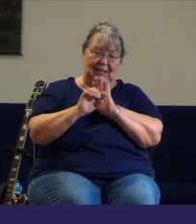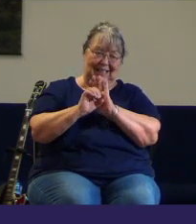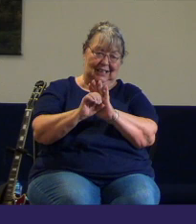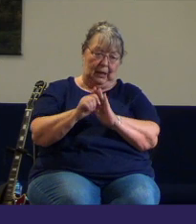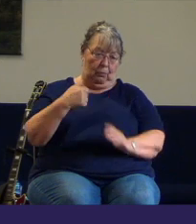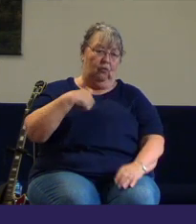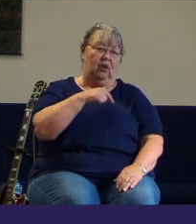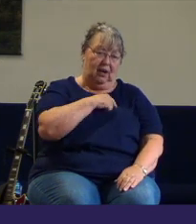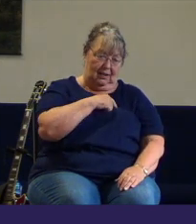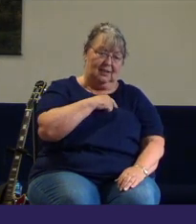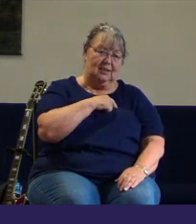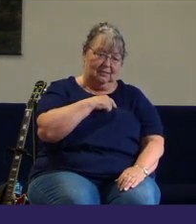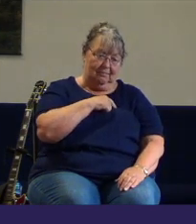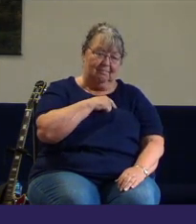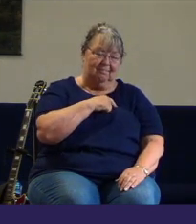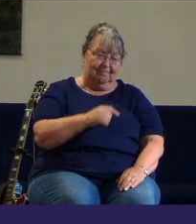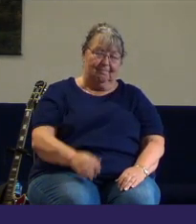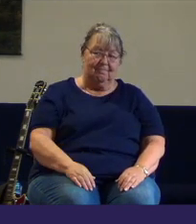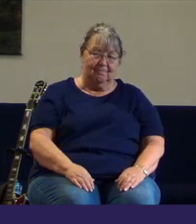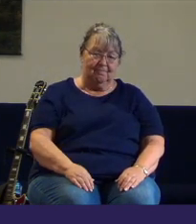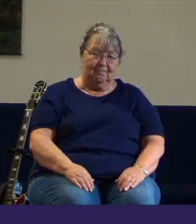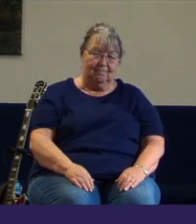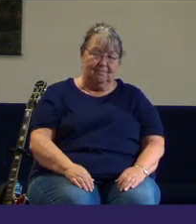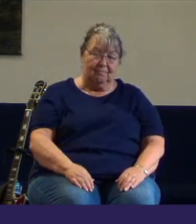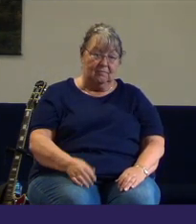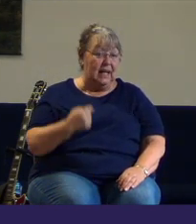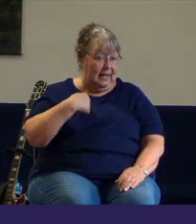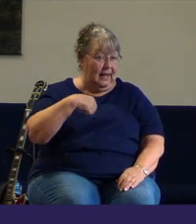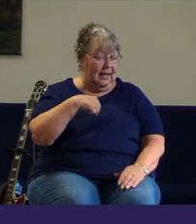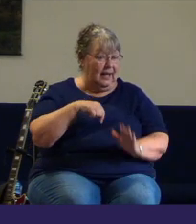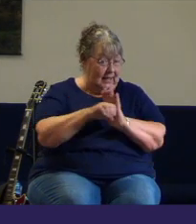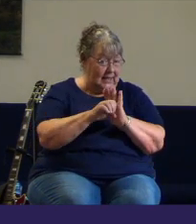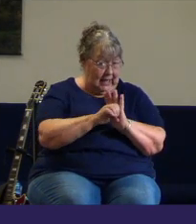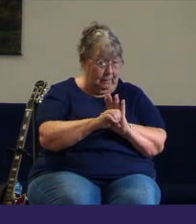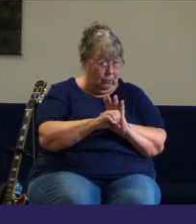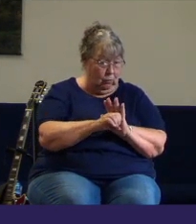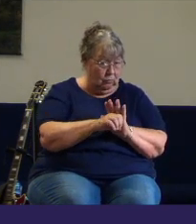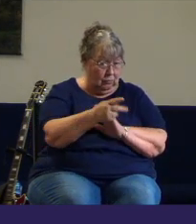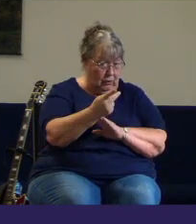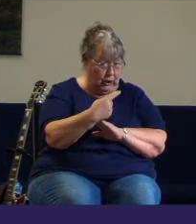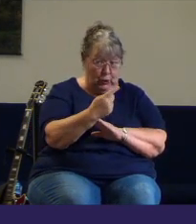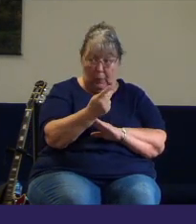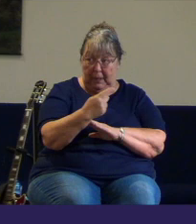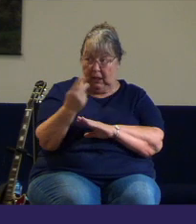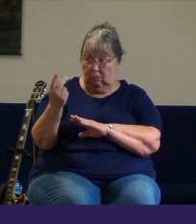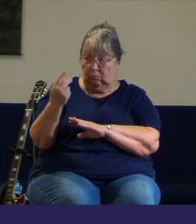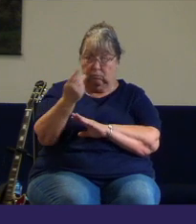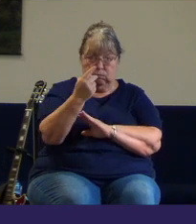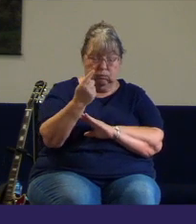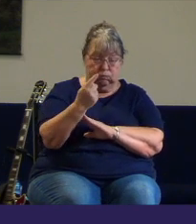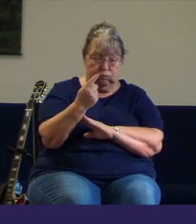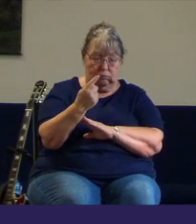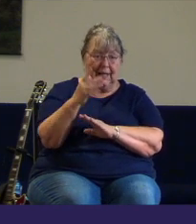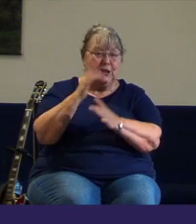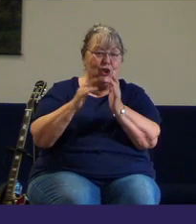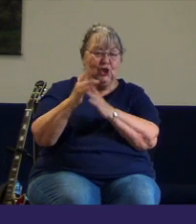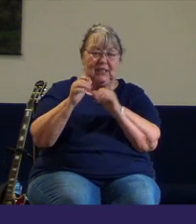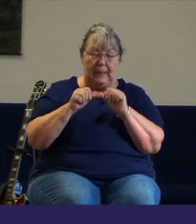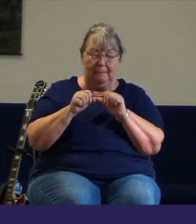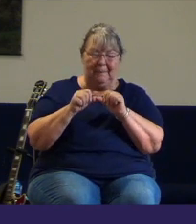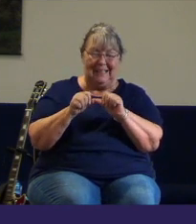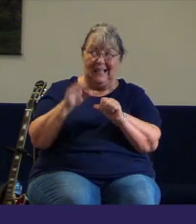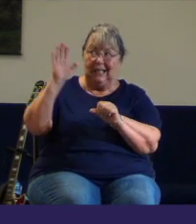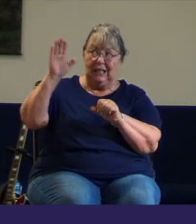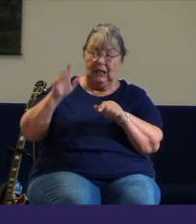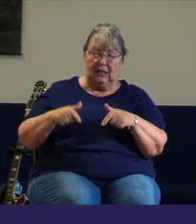us. For an example for you and for me. So he maintained his life of surrender, and